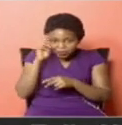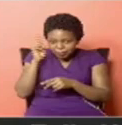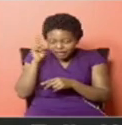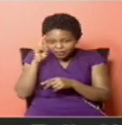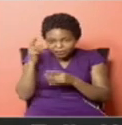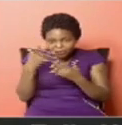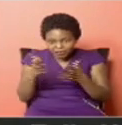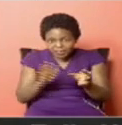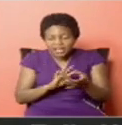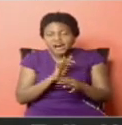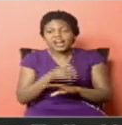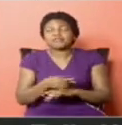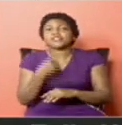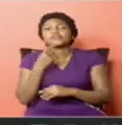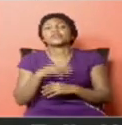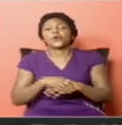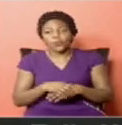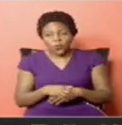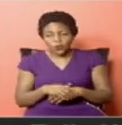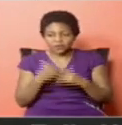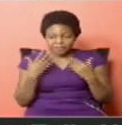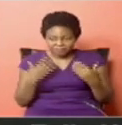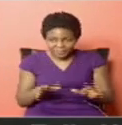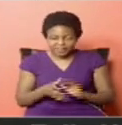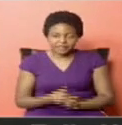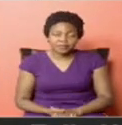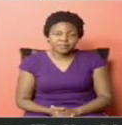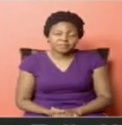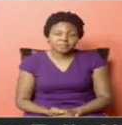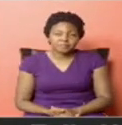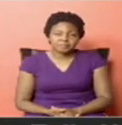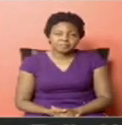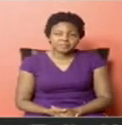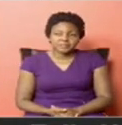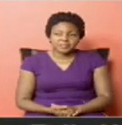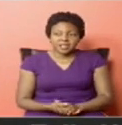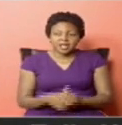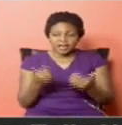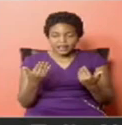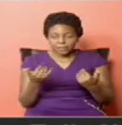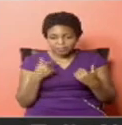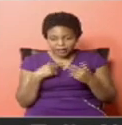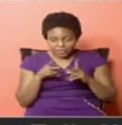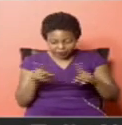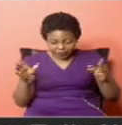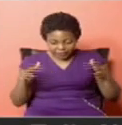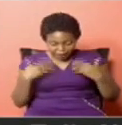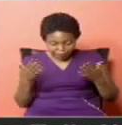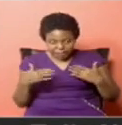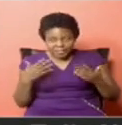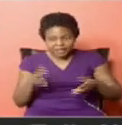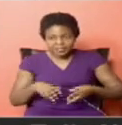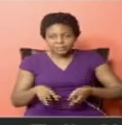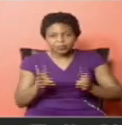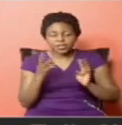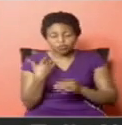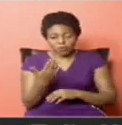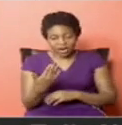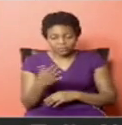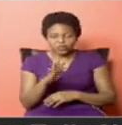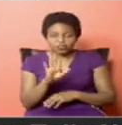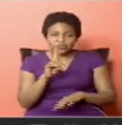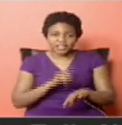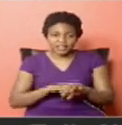conclude, you said in conclusion. So I was pleased with the way you handled the